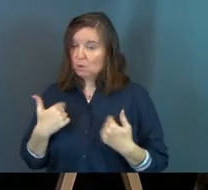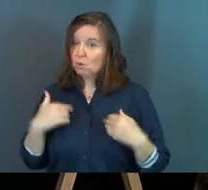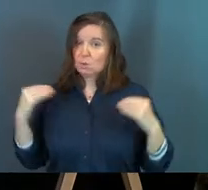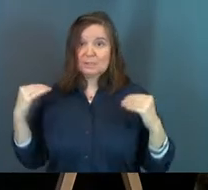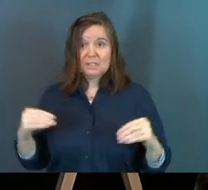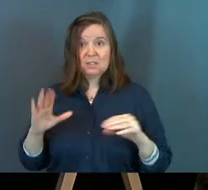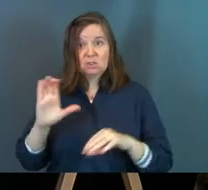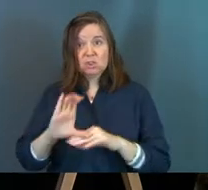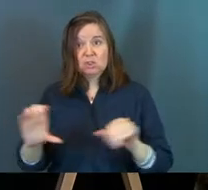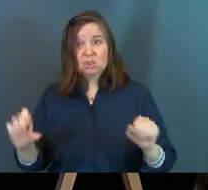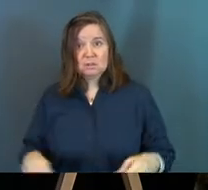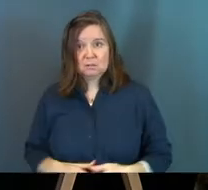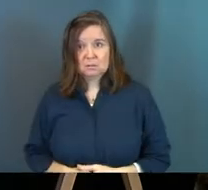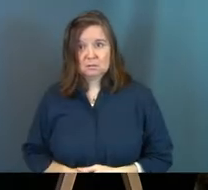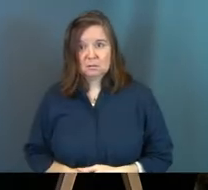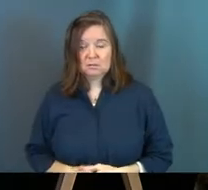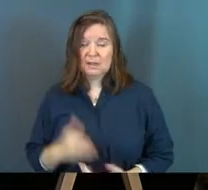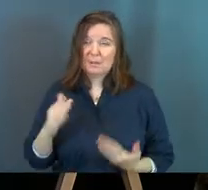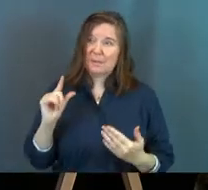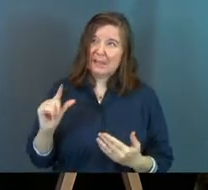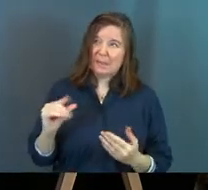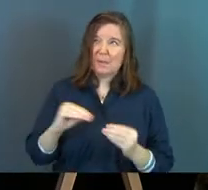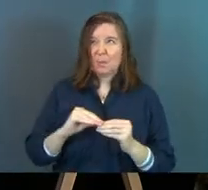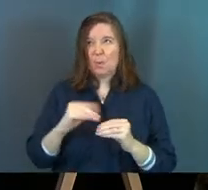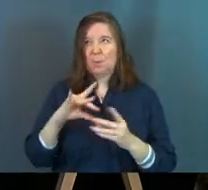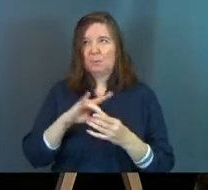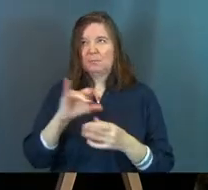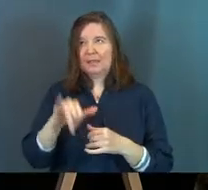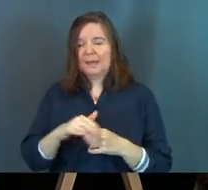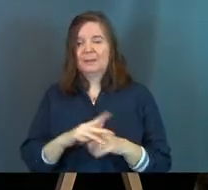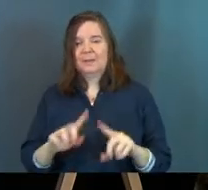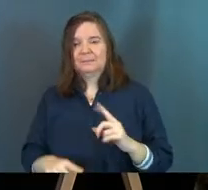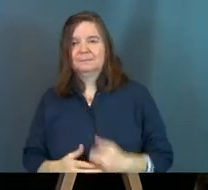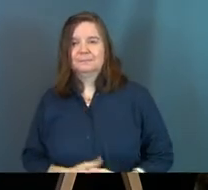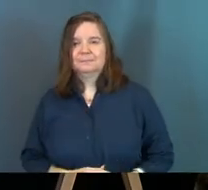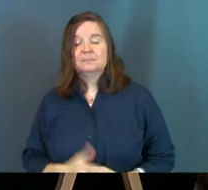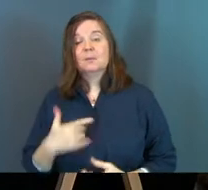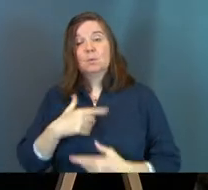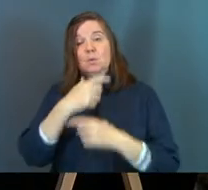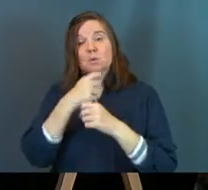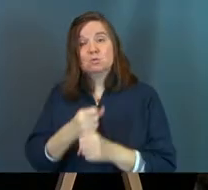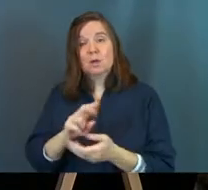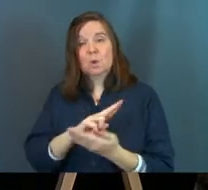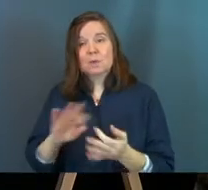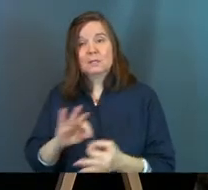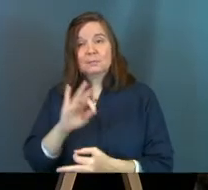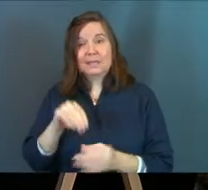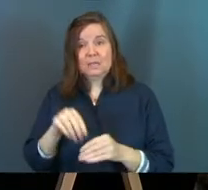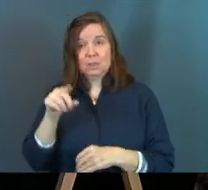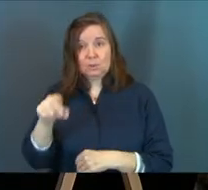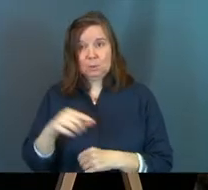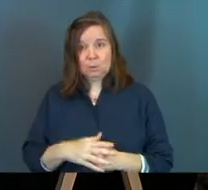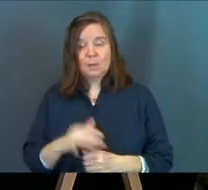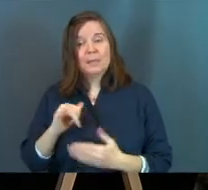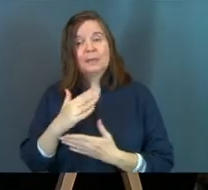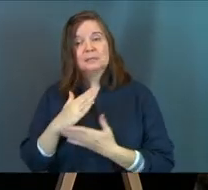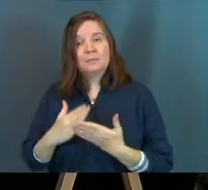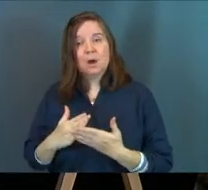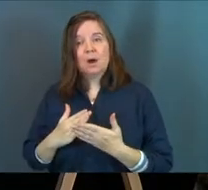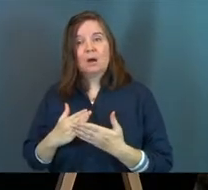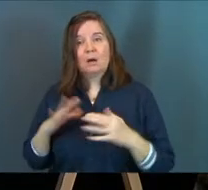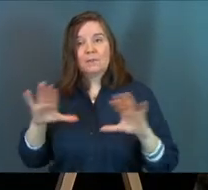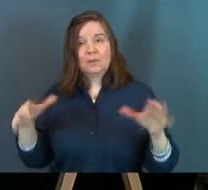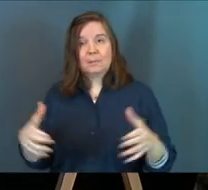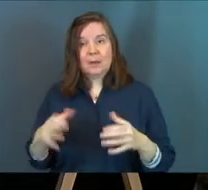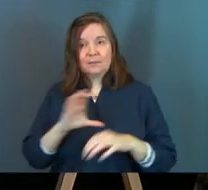this church. There's maybe a little bit more to it. But we trust the Holy Spirit in you. That's part of the body